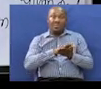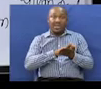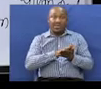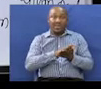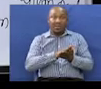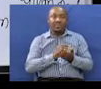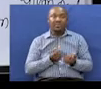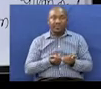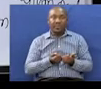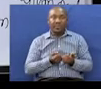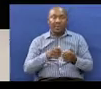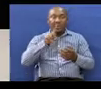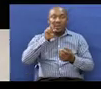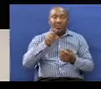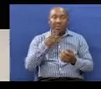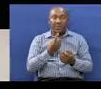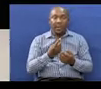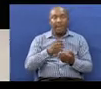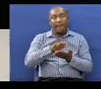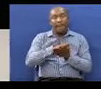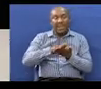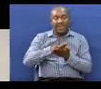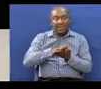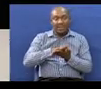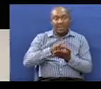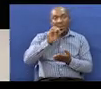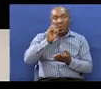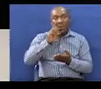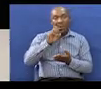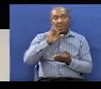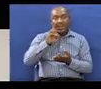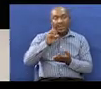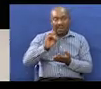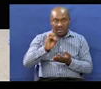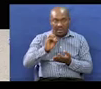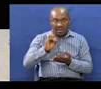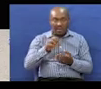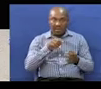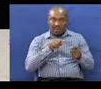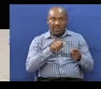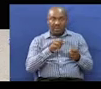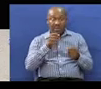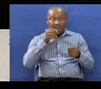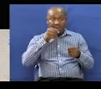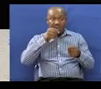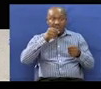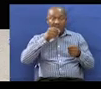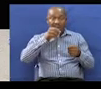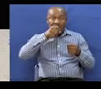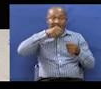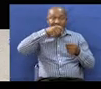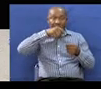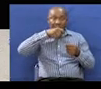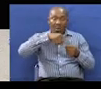It is basic in nature, that is why it is called the basic oxide. That is another chemical properties. It reacts